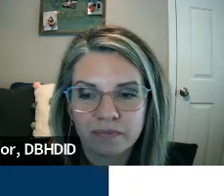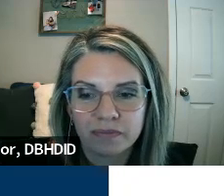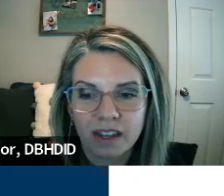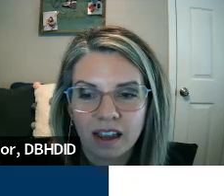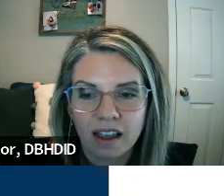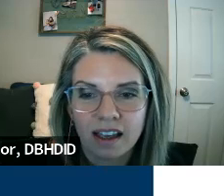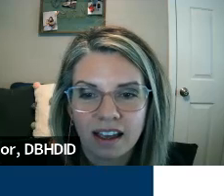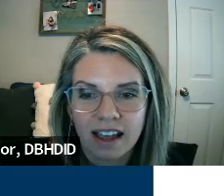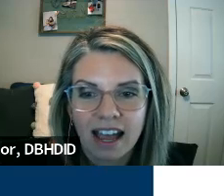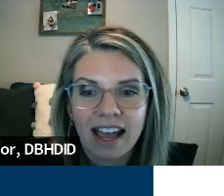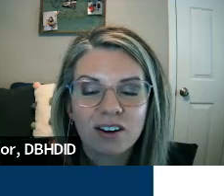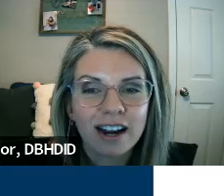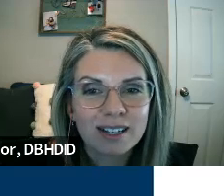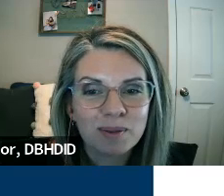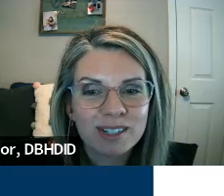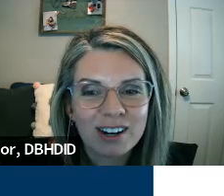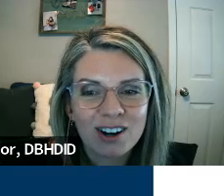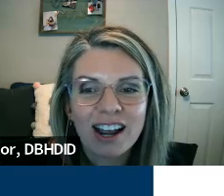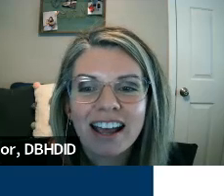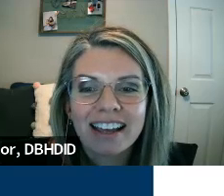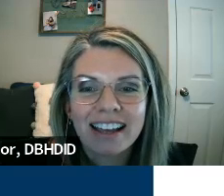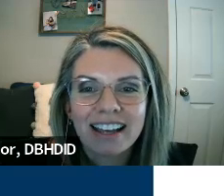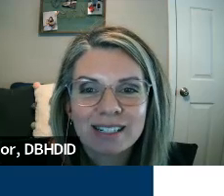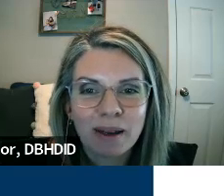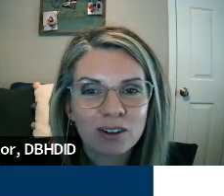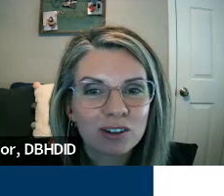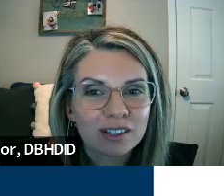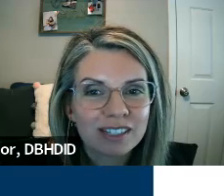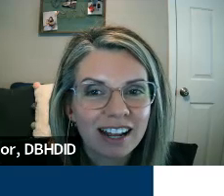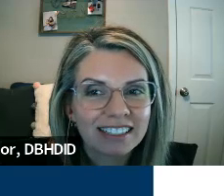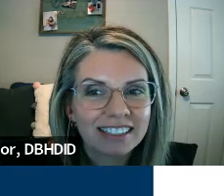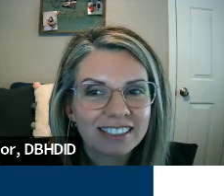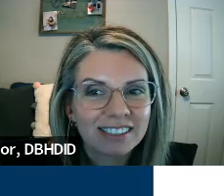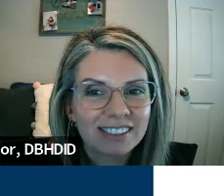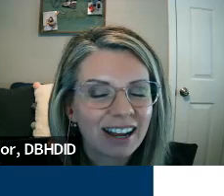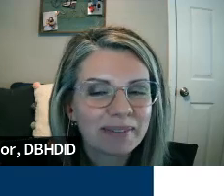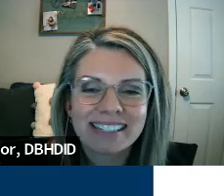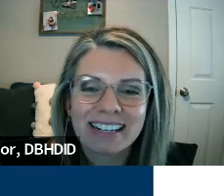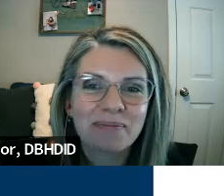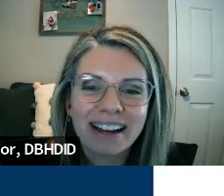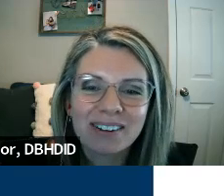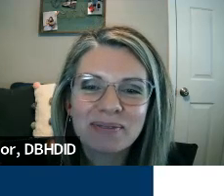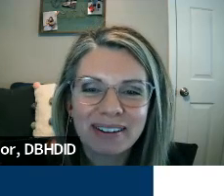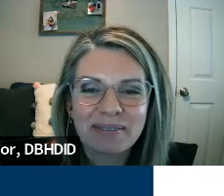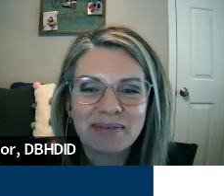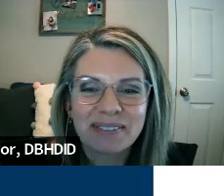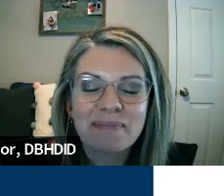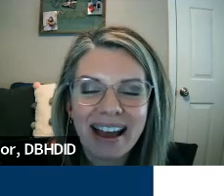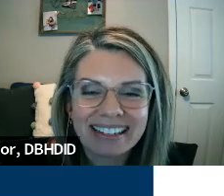all. And our next presenter is Malgorzata. I missed it.